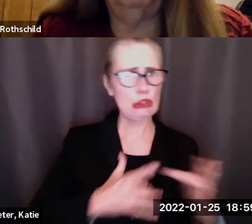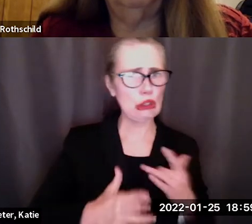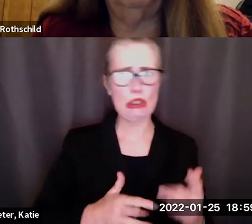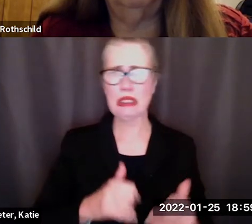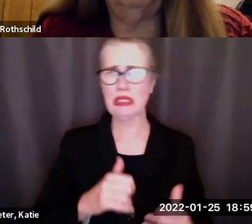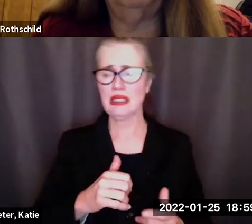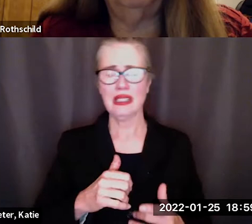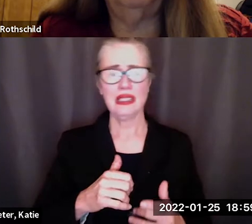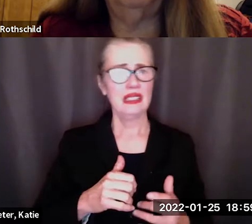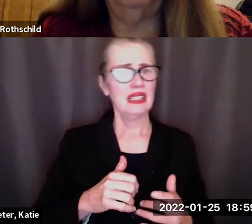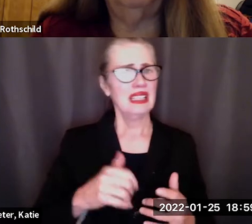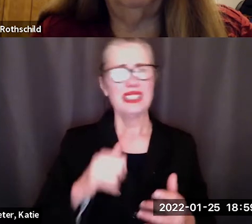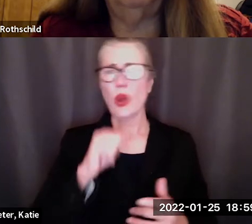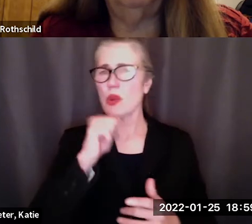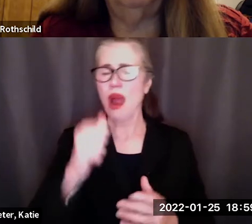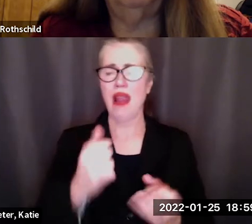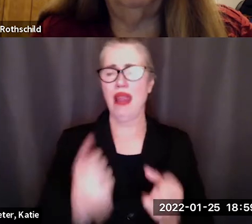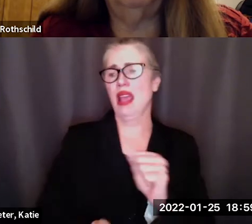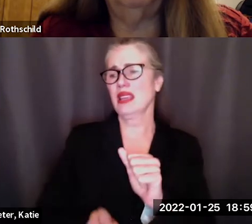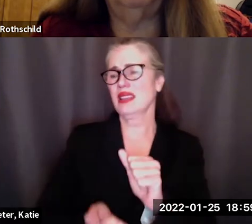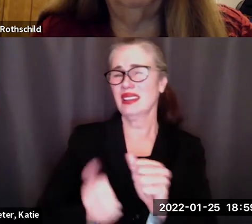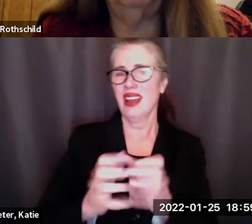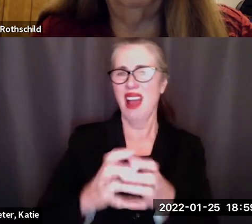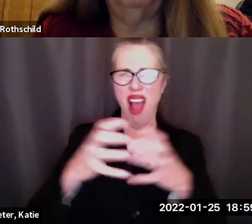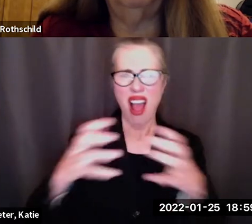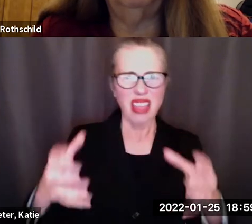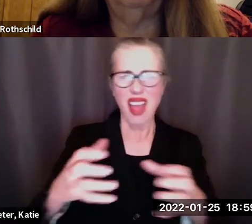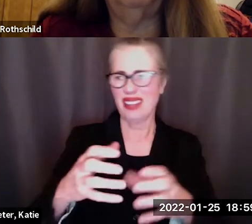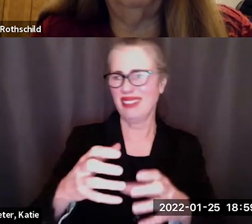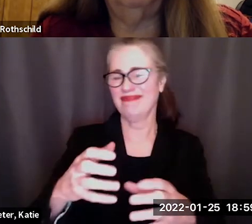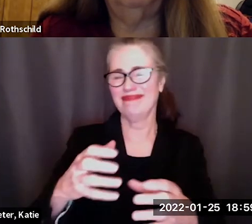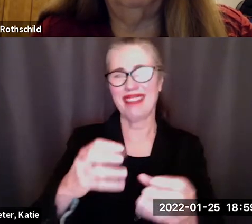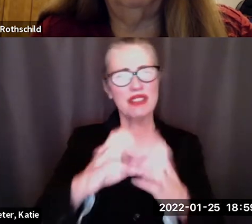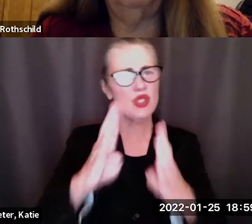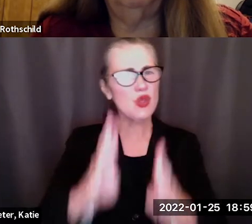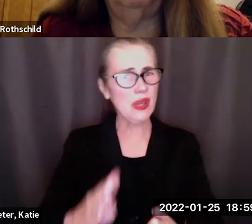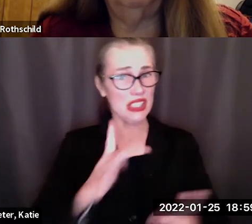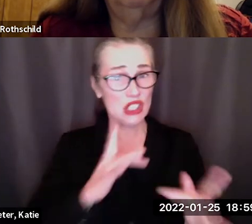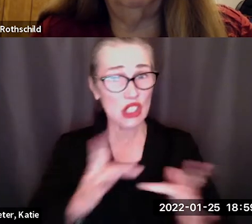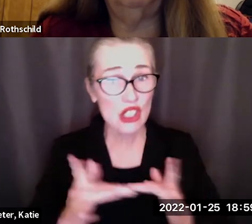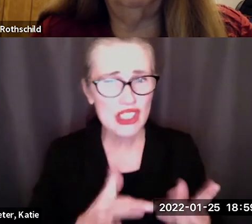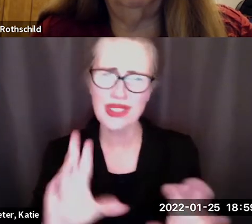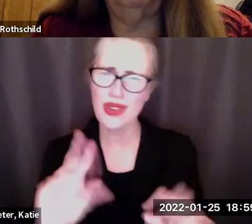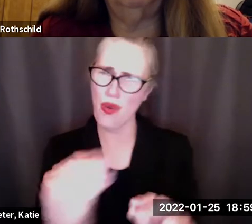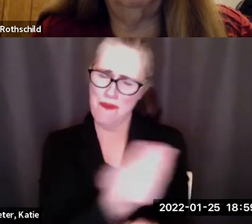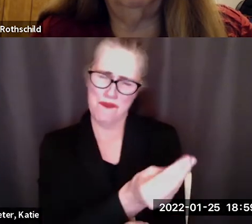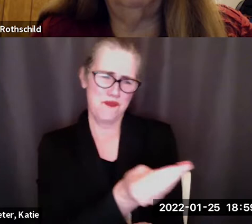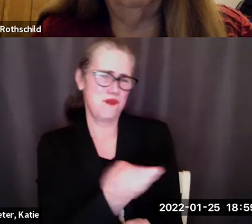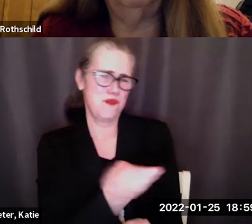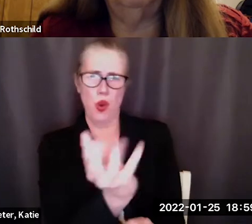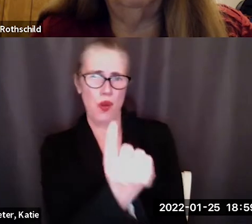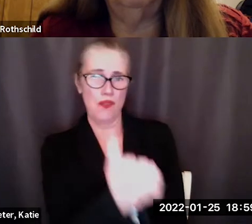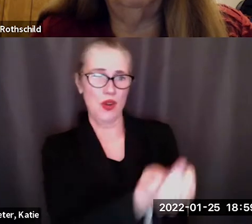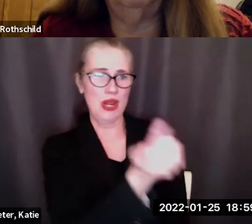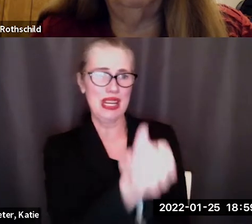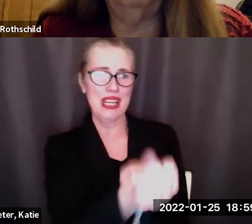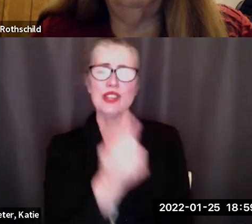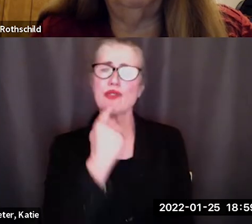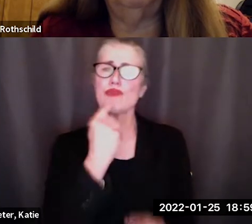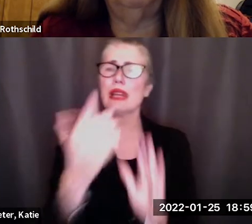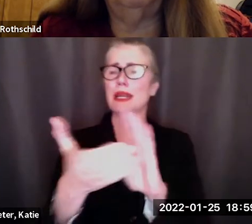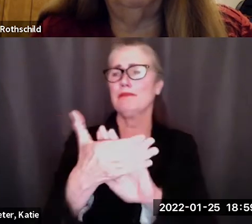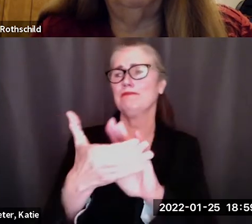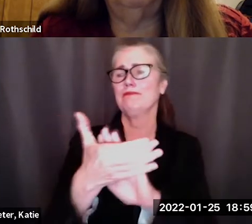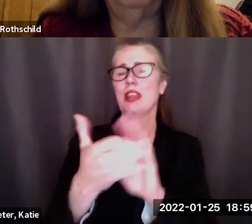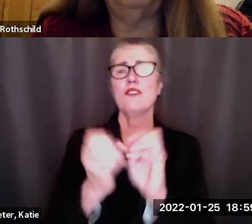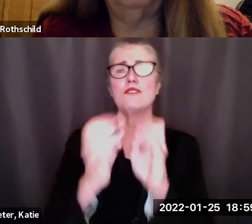a vast majority of the student body like i actually couldn't name anyone and yeah shout out to all of the students